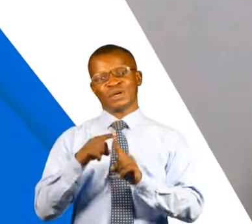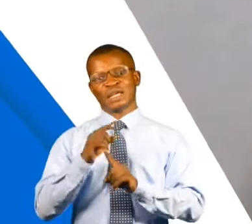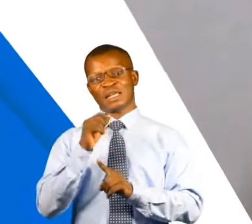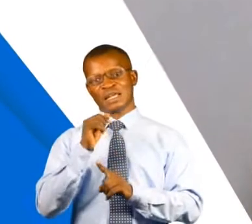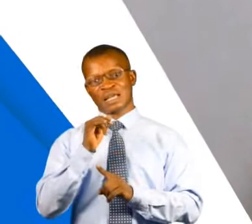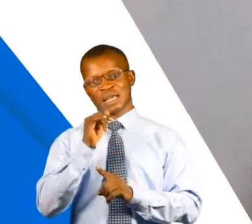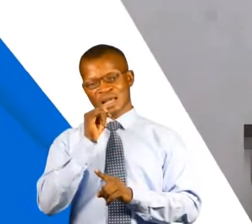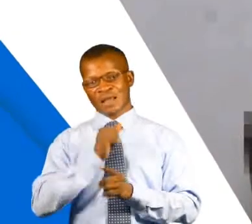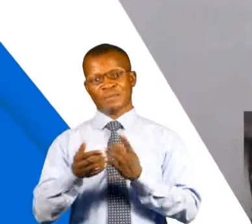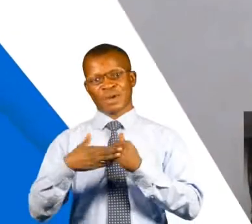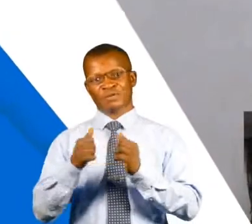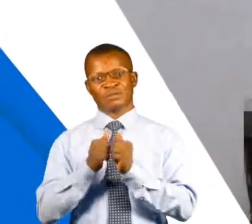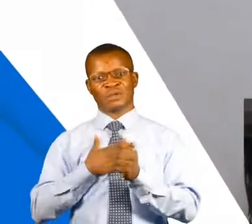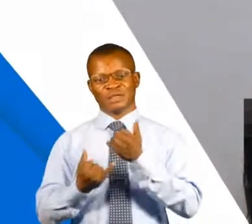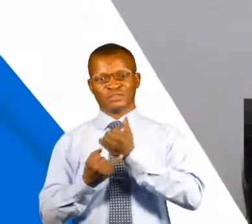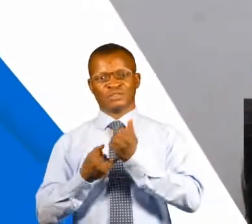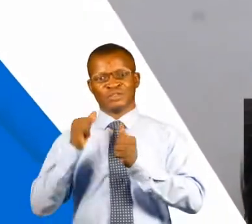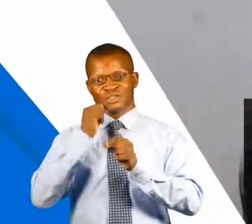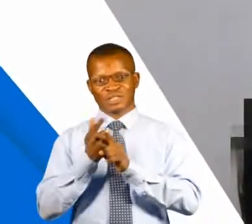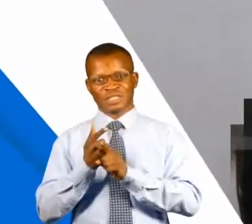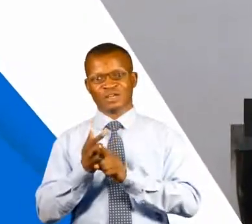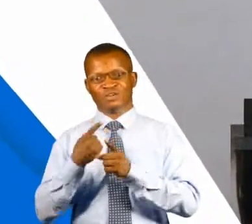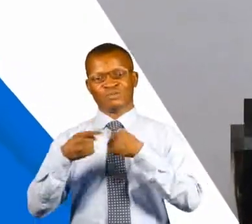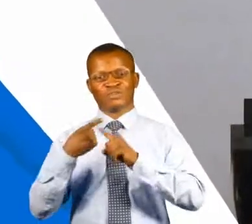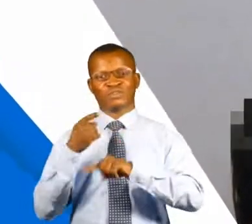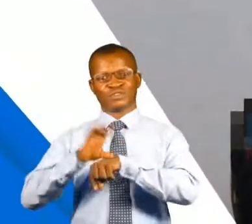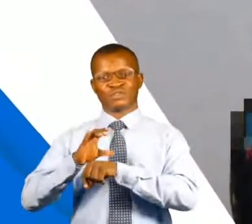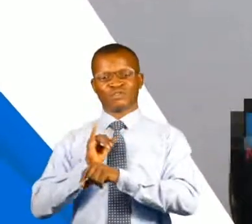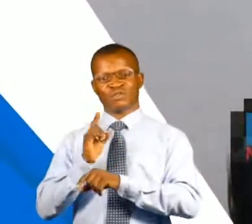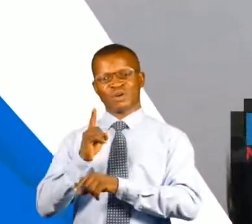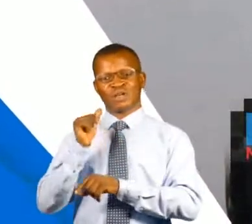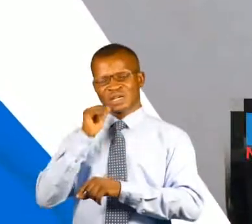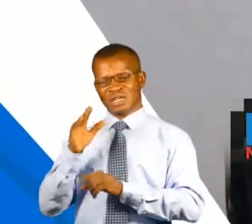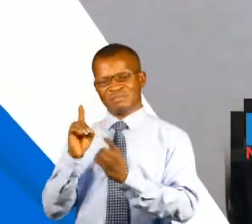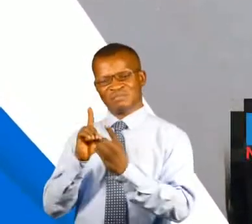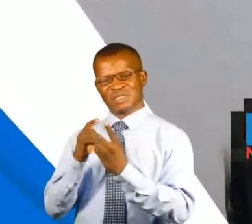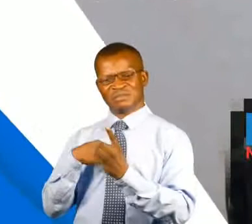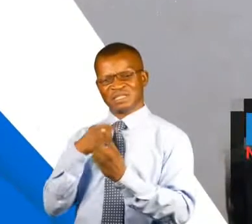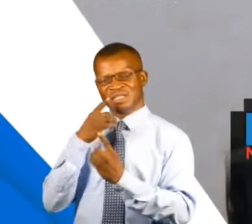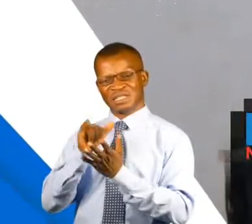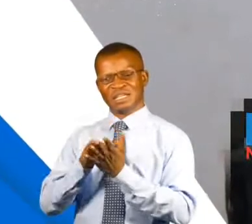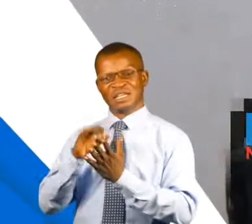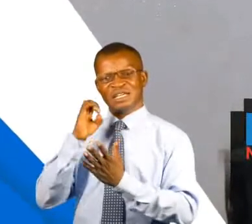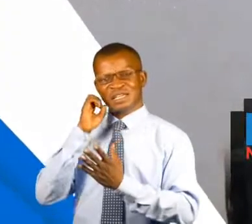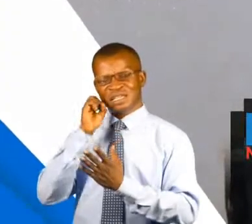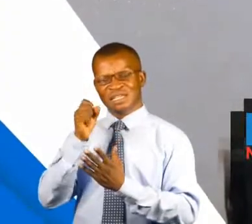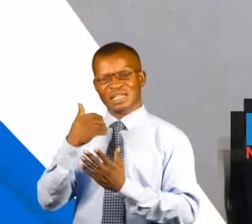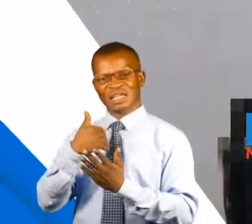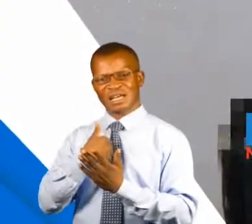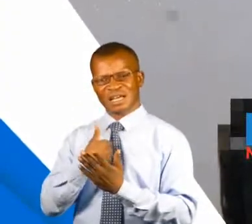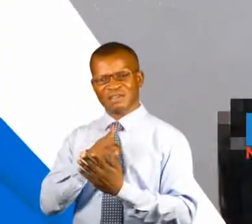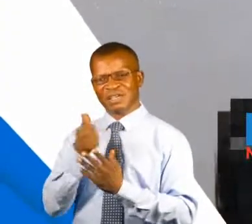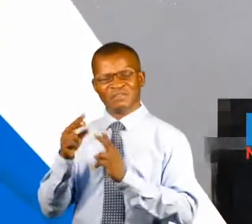When I'm back with my junior sister, we are coming from church. One guy just met me. He say he have a